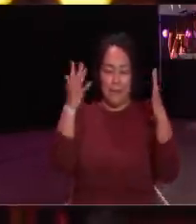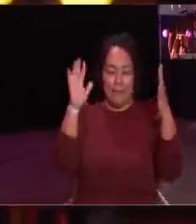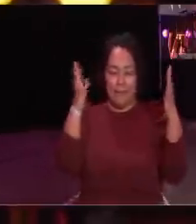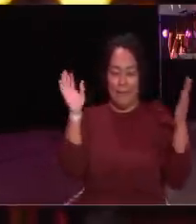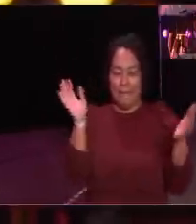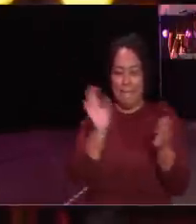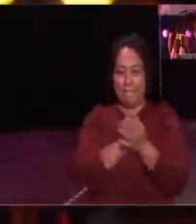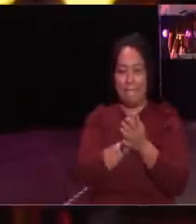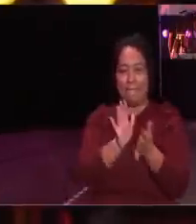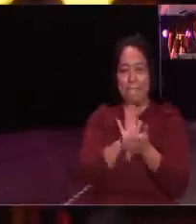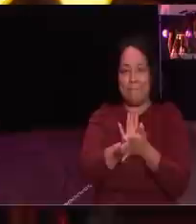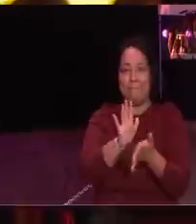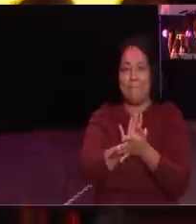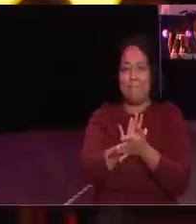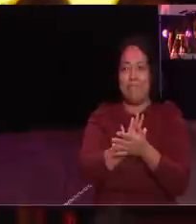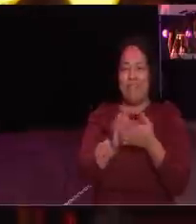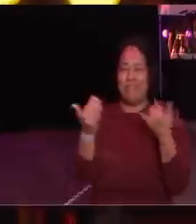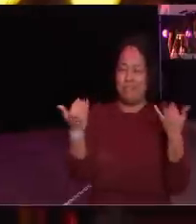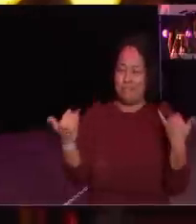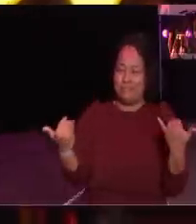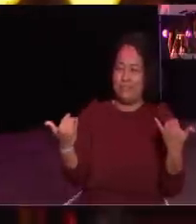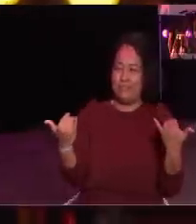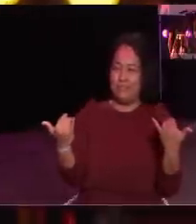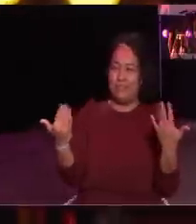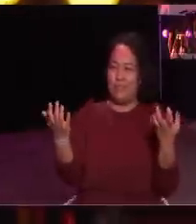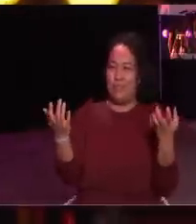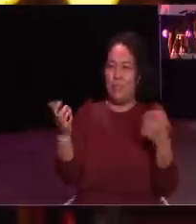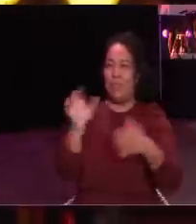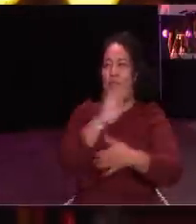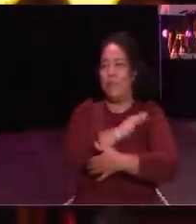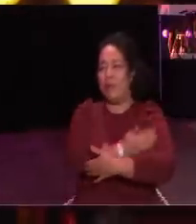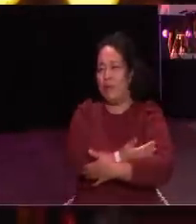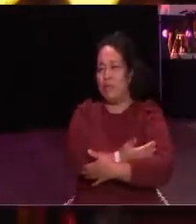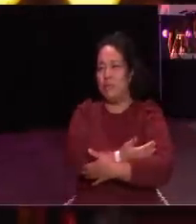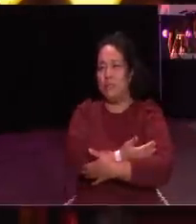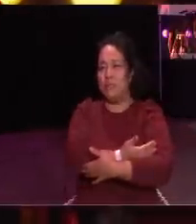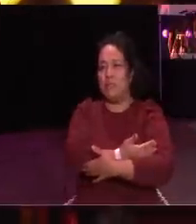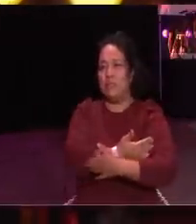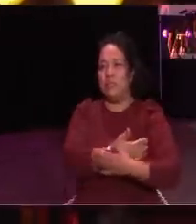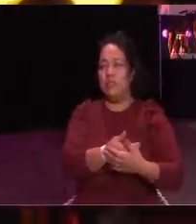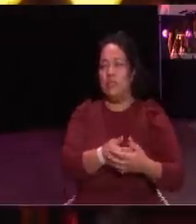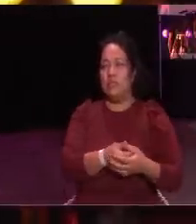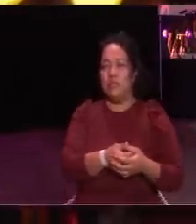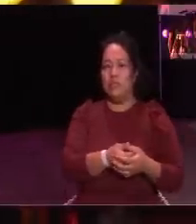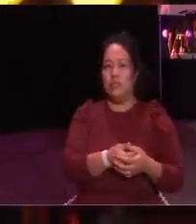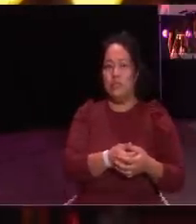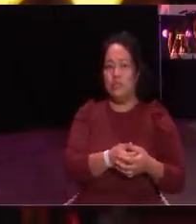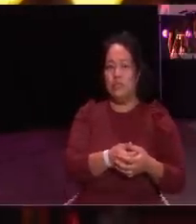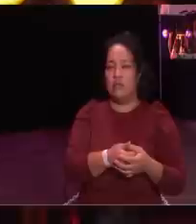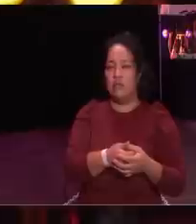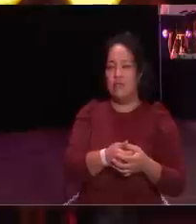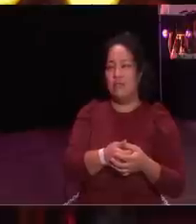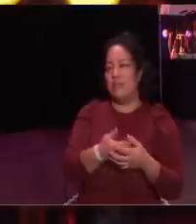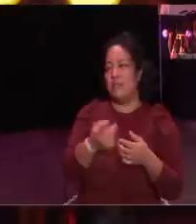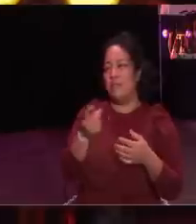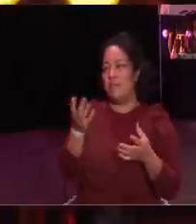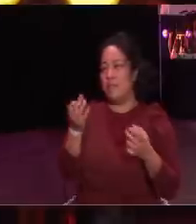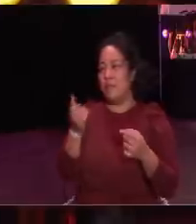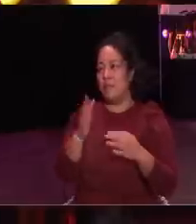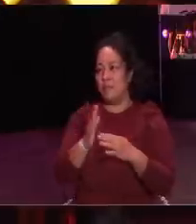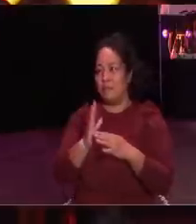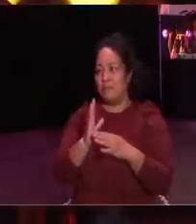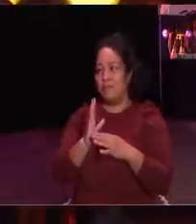Ahora queremos el poder. Now we want the power. Pero que no se pase de la hora. But we don't want it to go into